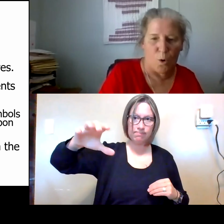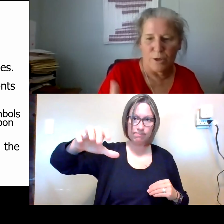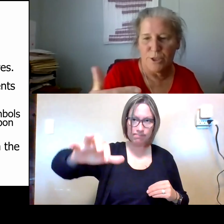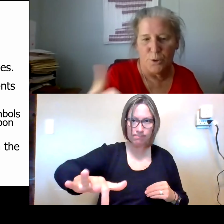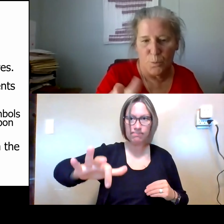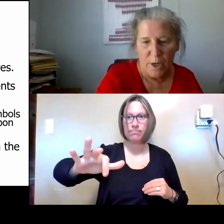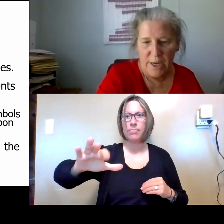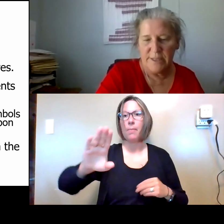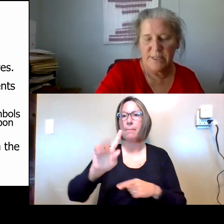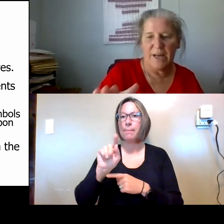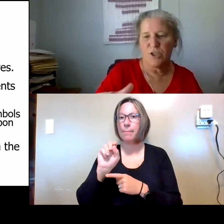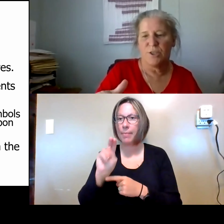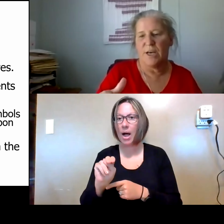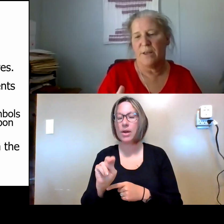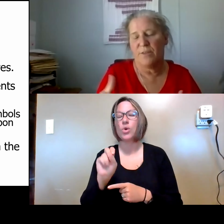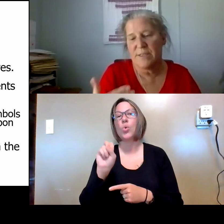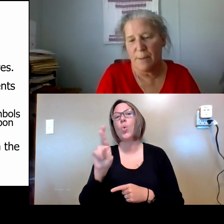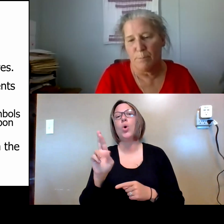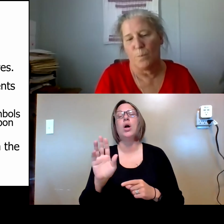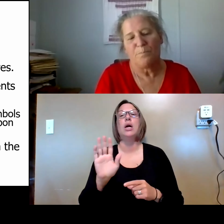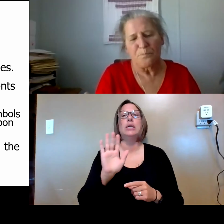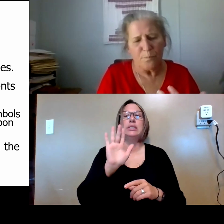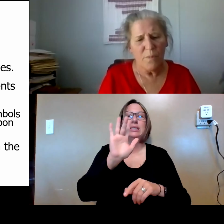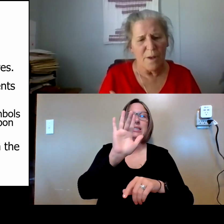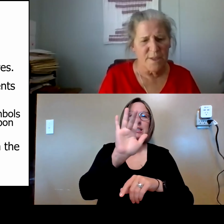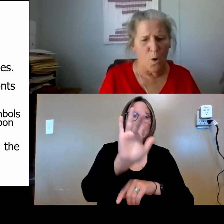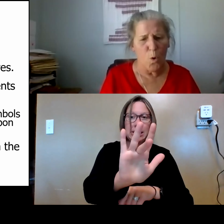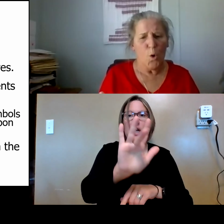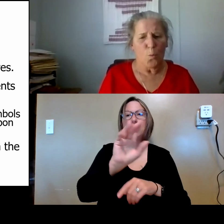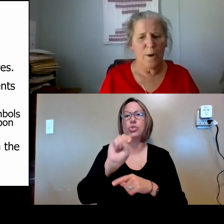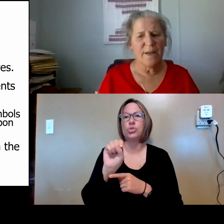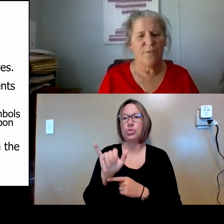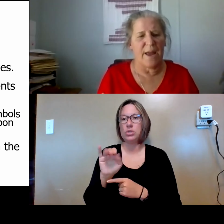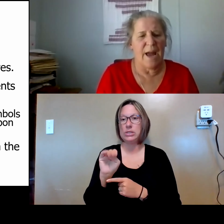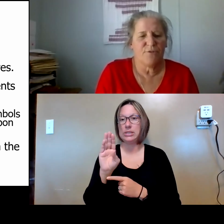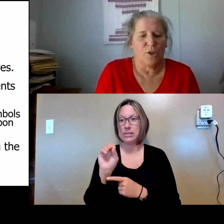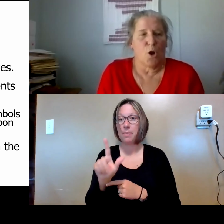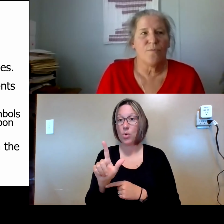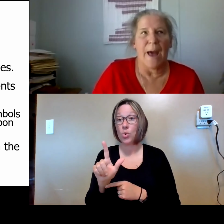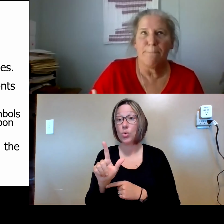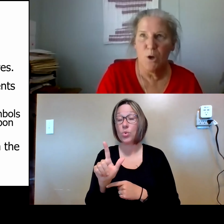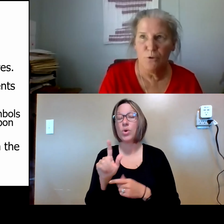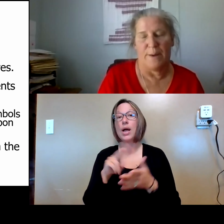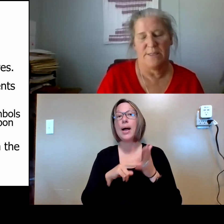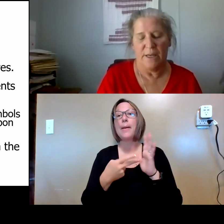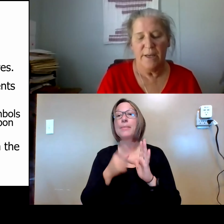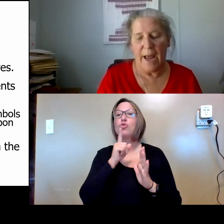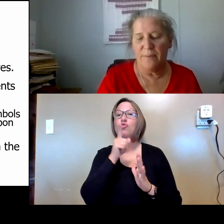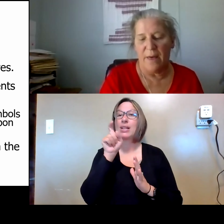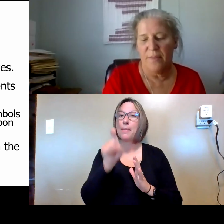button or to touch the symbol. So really they have to learn that